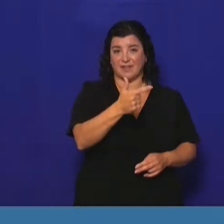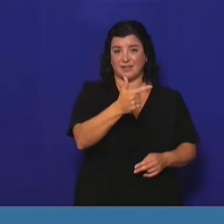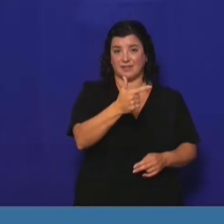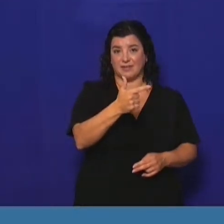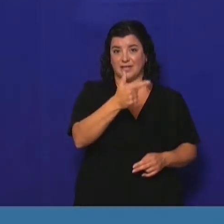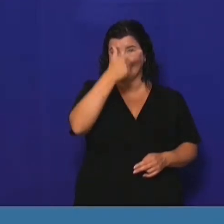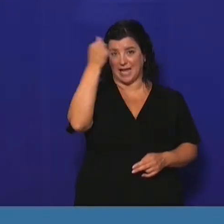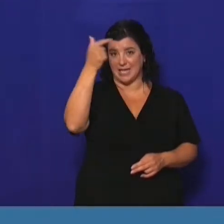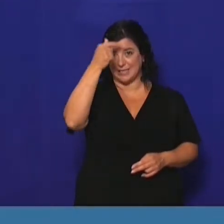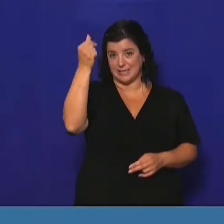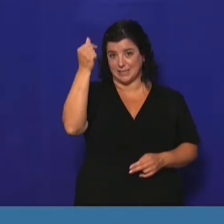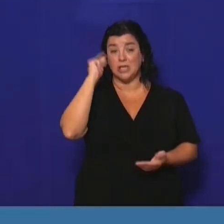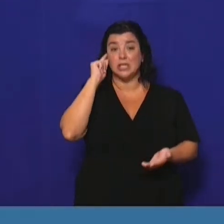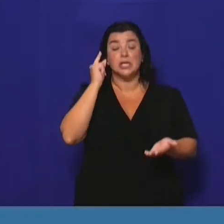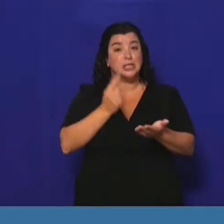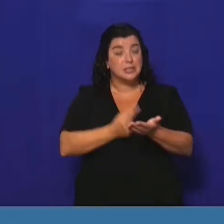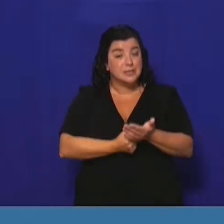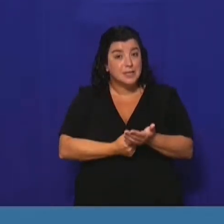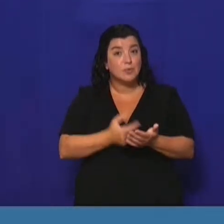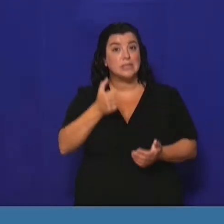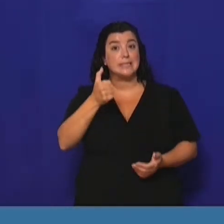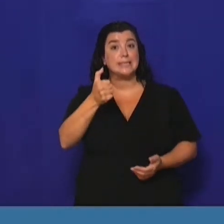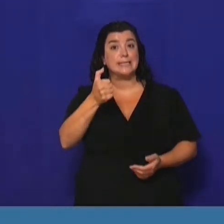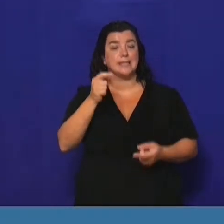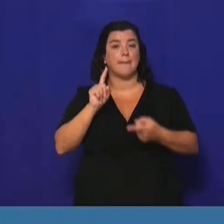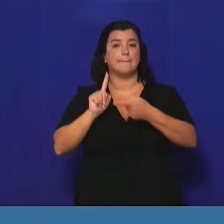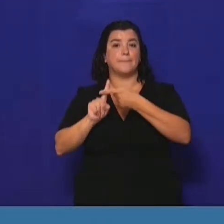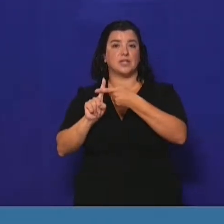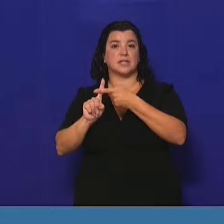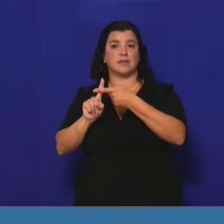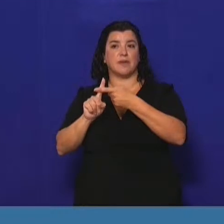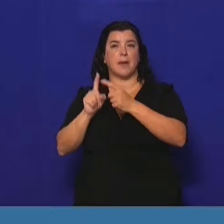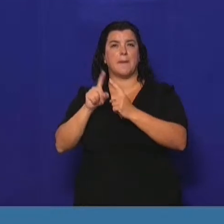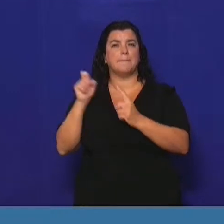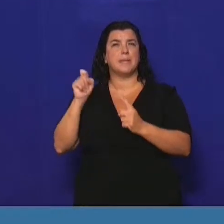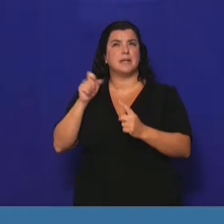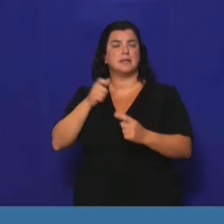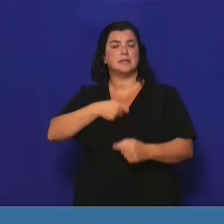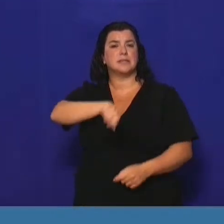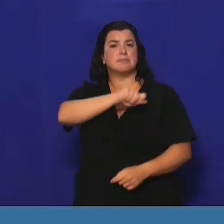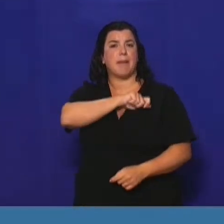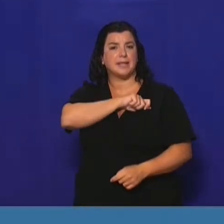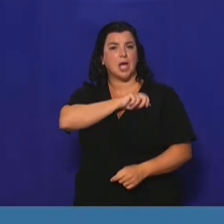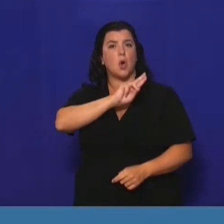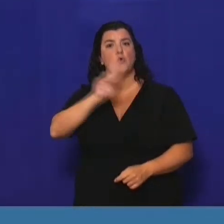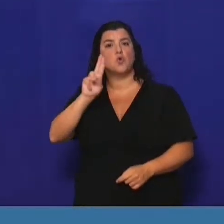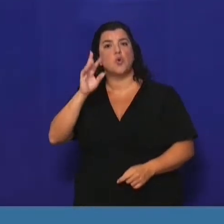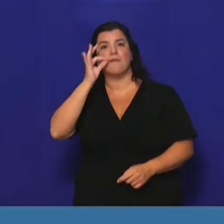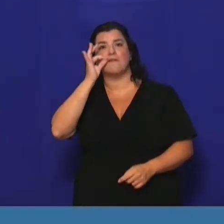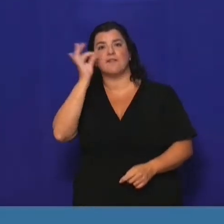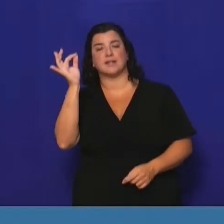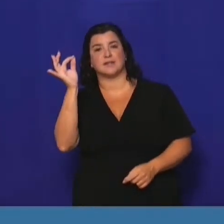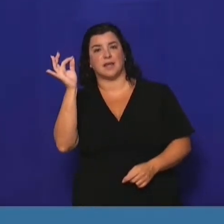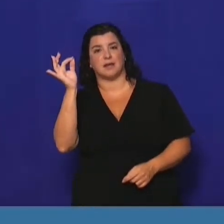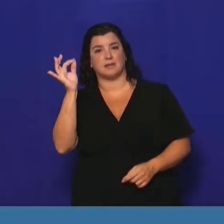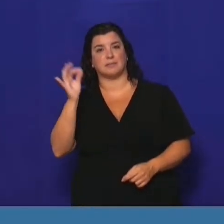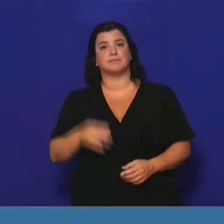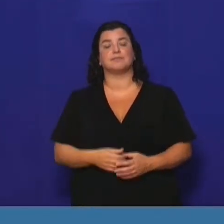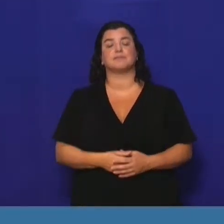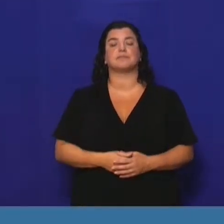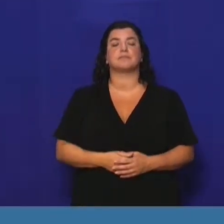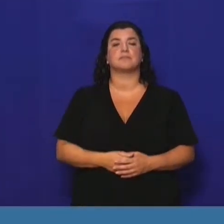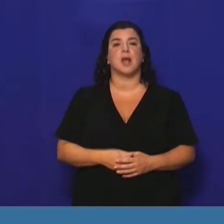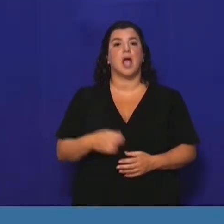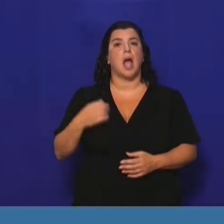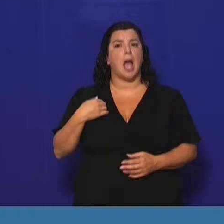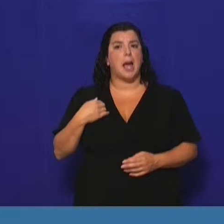li huma pożittivi. Dawn kienu nies li ġejjin minn Spanja u minn Franza. U propju minn beta bdejna nagħmlu